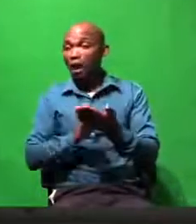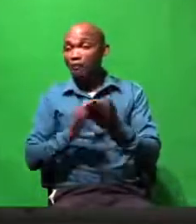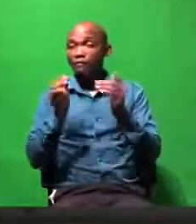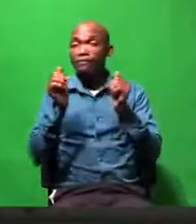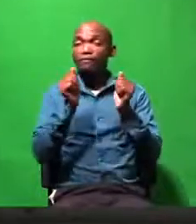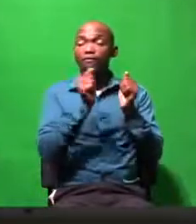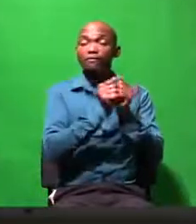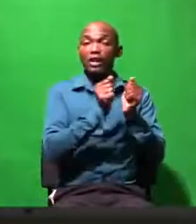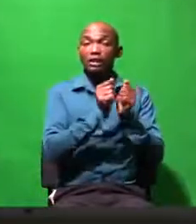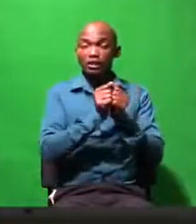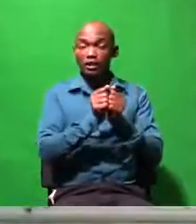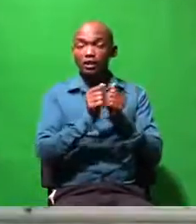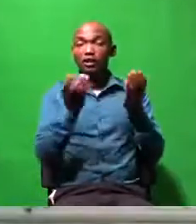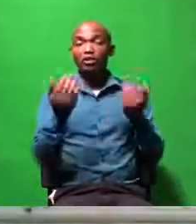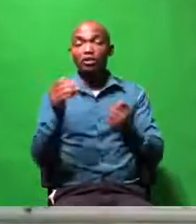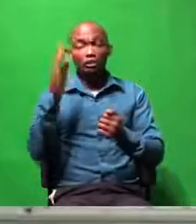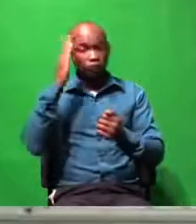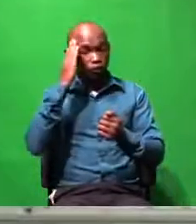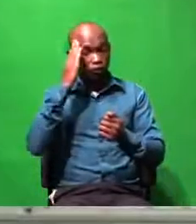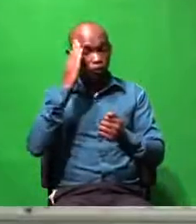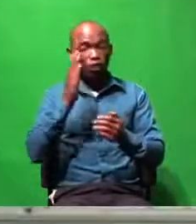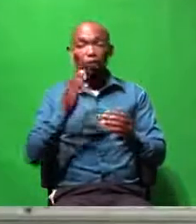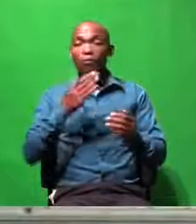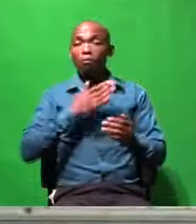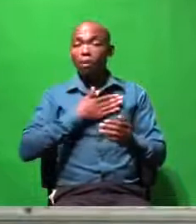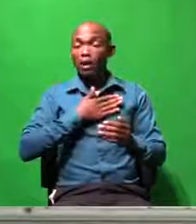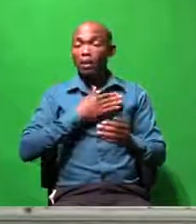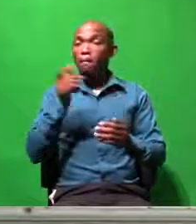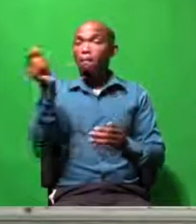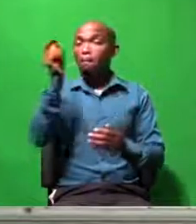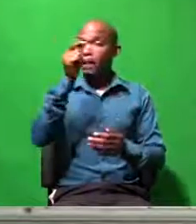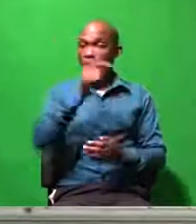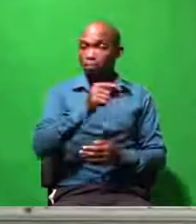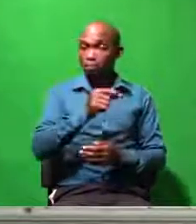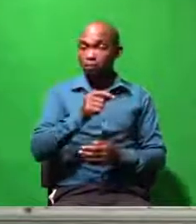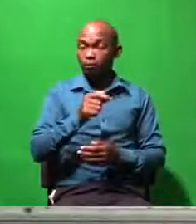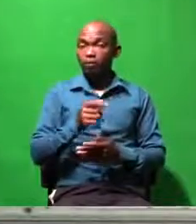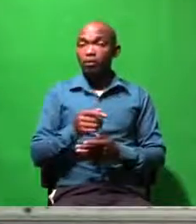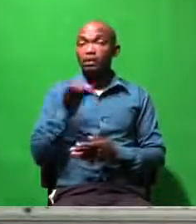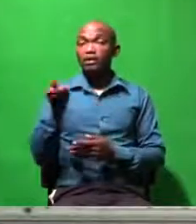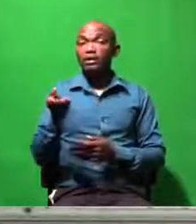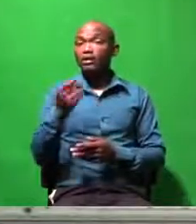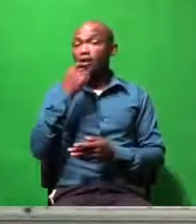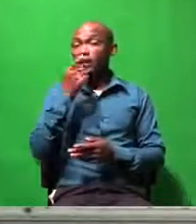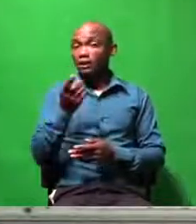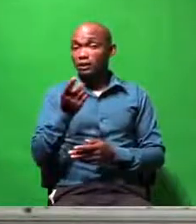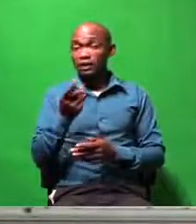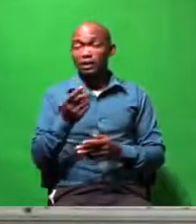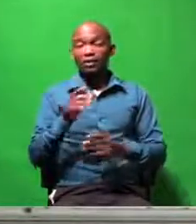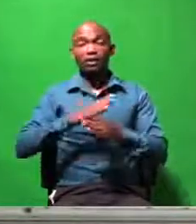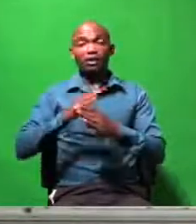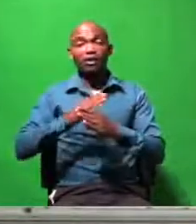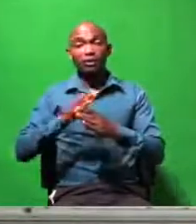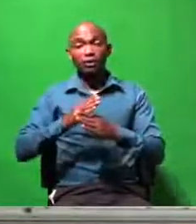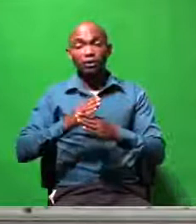to know on the map. As my student, I think we know the map, we are familiar with the map, so one we can say is used